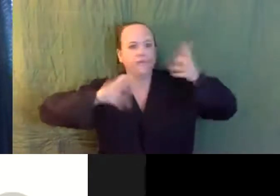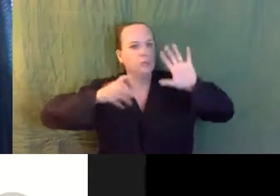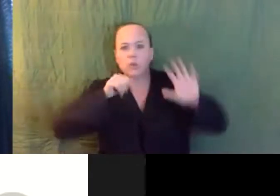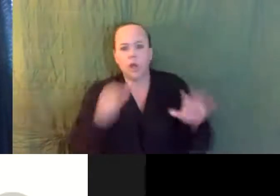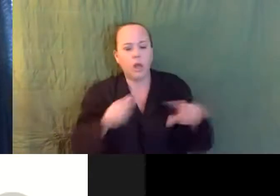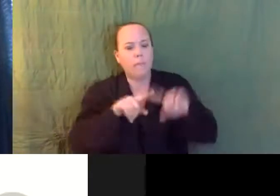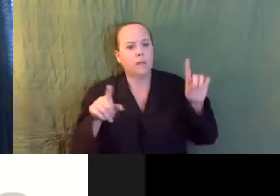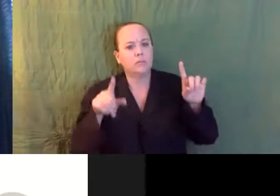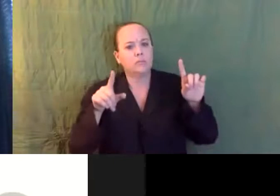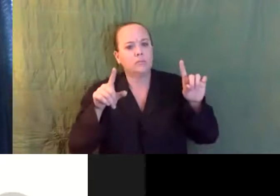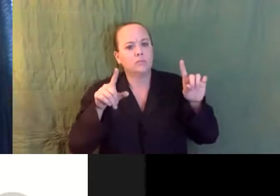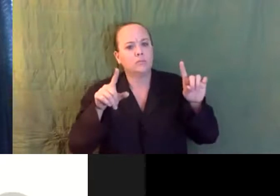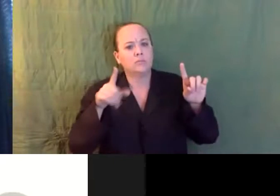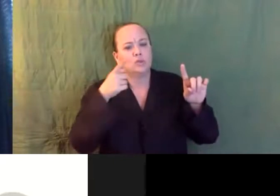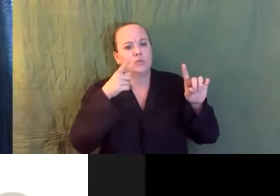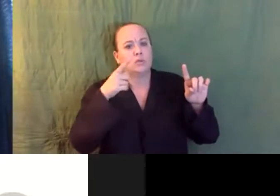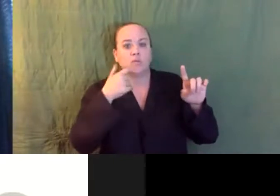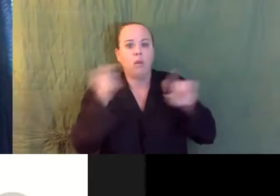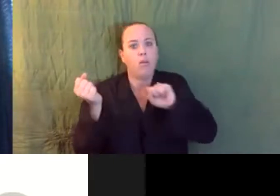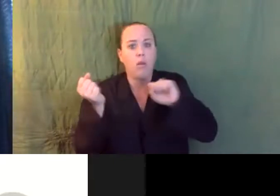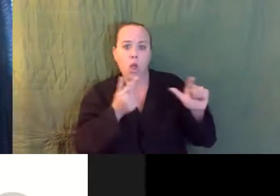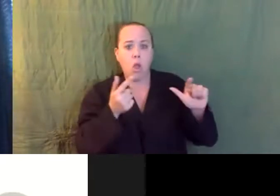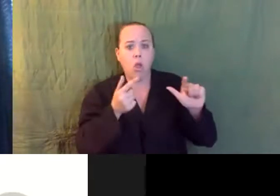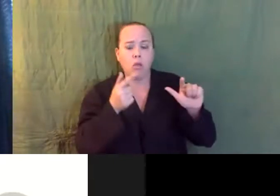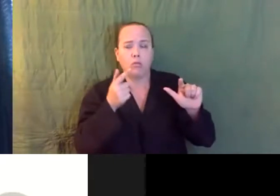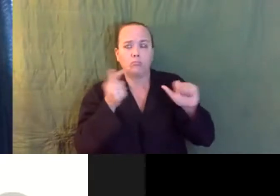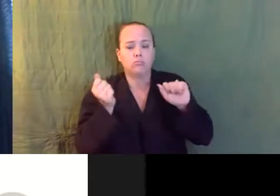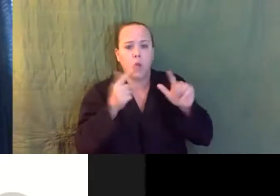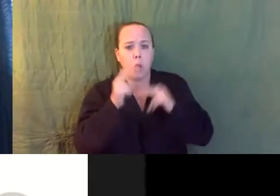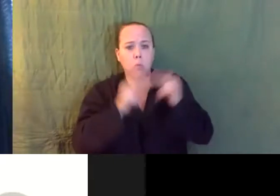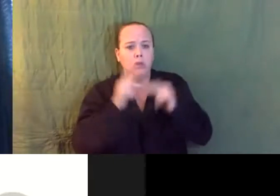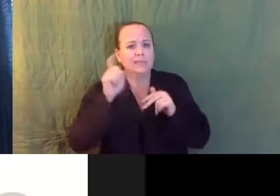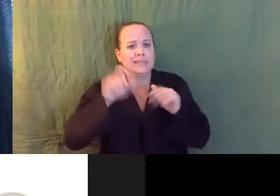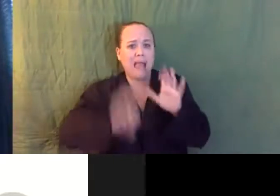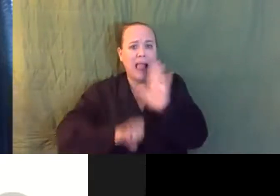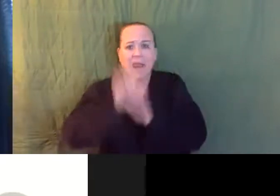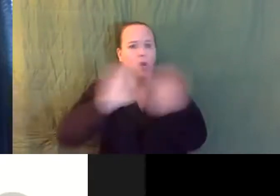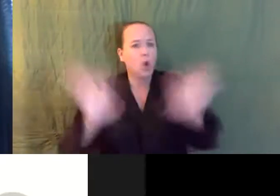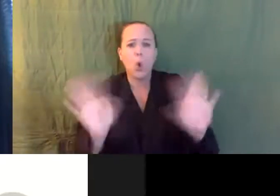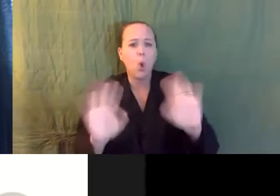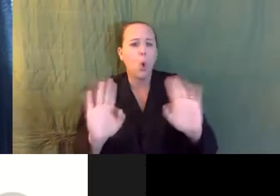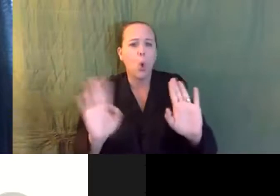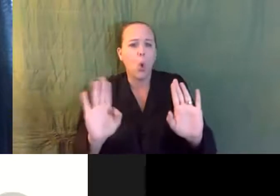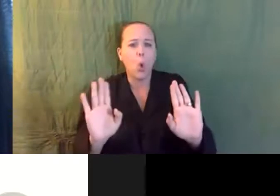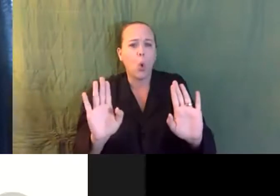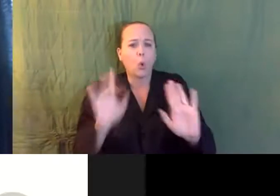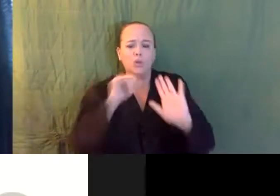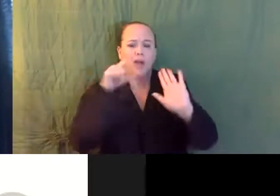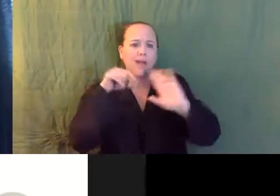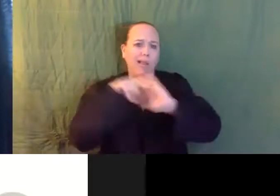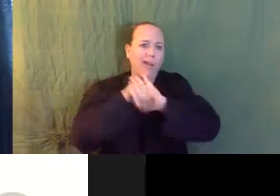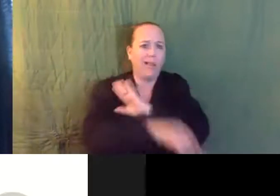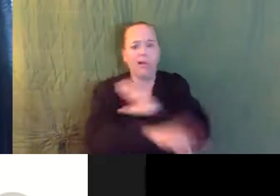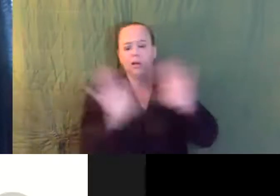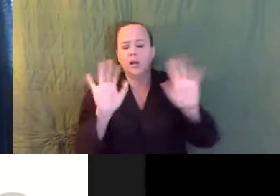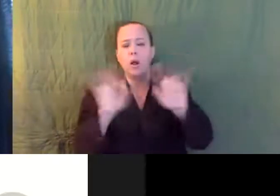that they're breaking, that every single building needs an elevator. I'm not going crazy here on that specific issue, but